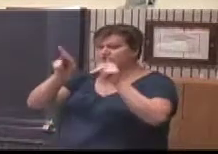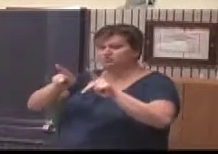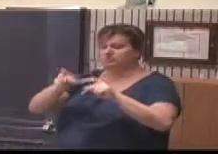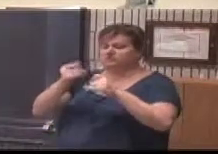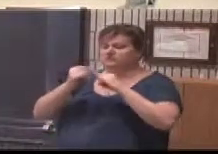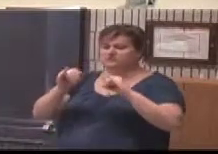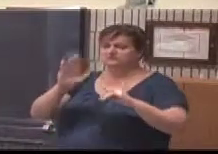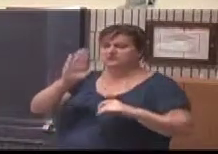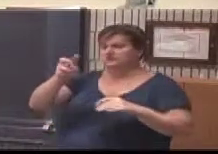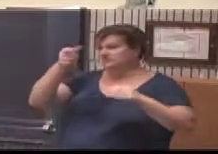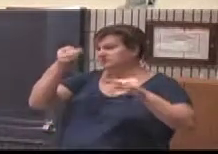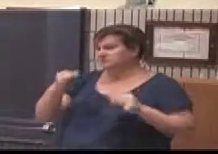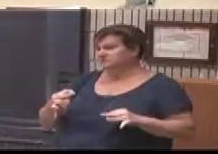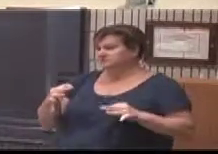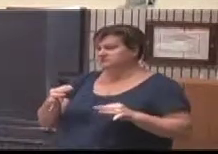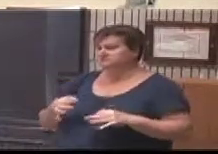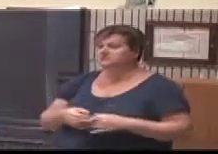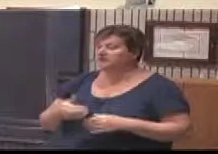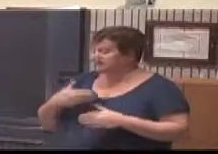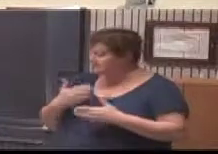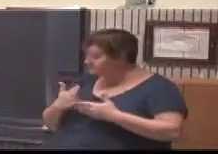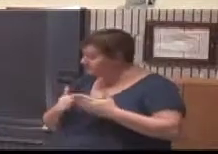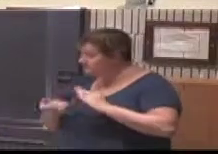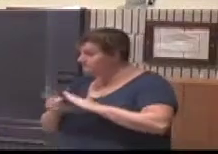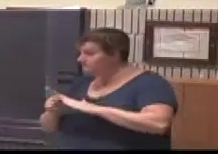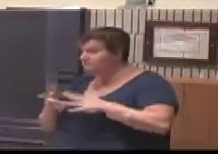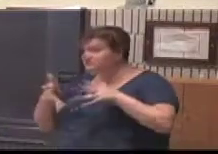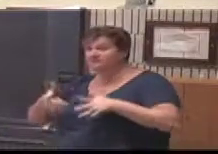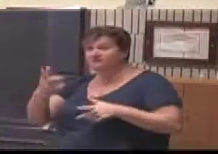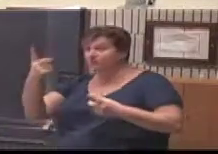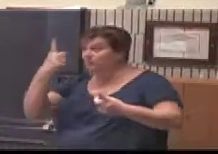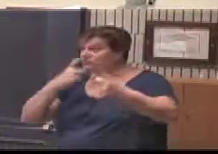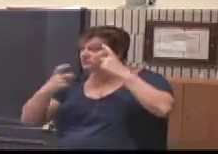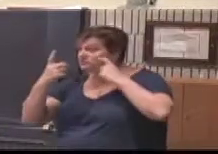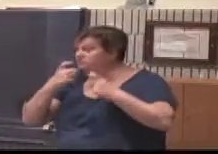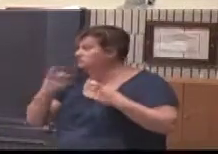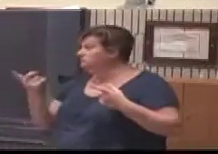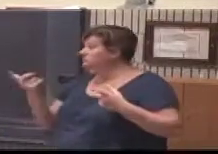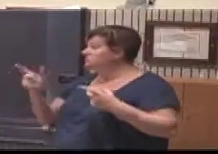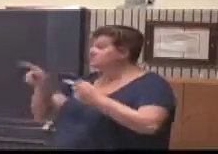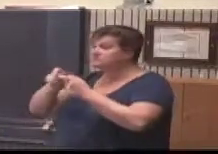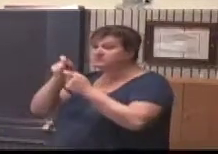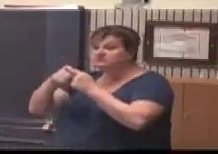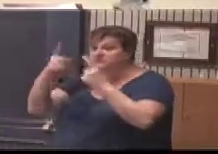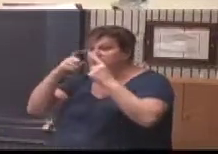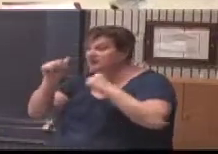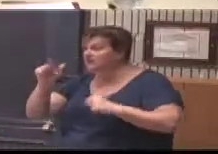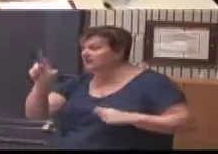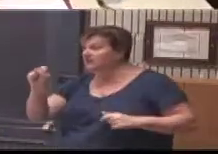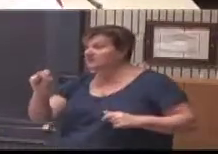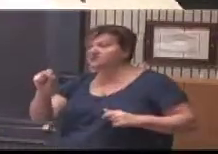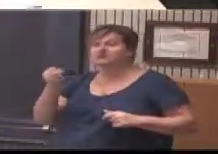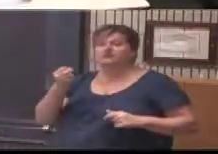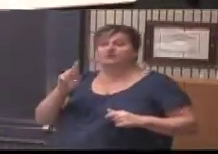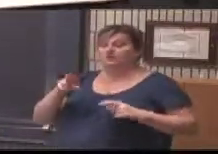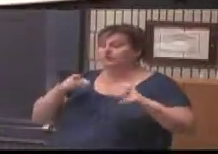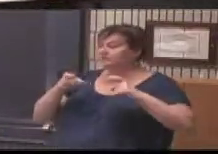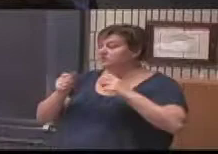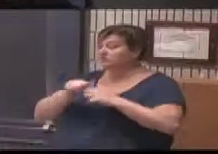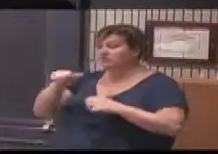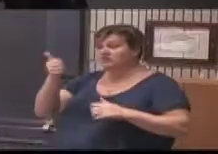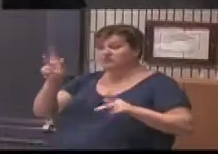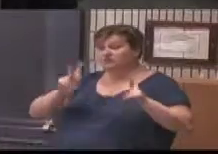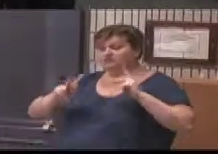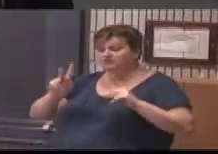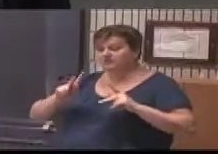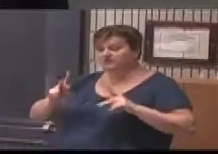choices. I think there's a couple minutes left, so I want to open it up to any questions, either in particular about ALS, or just if you're dealing with other